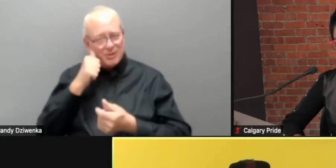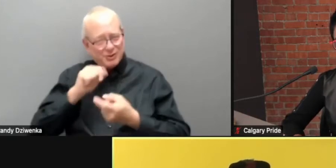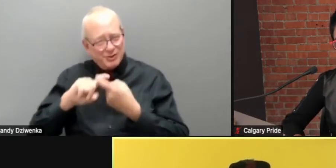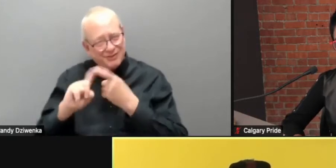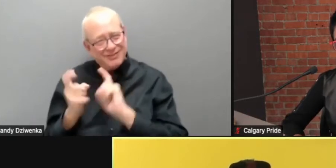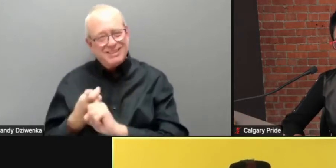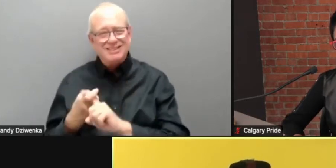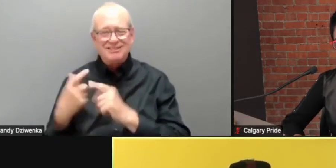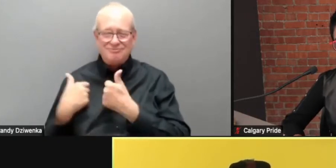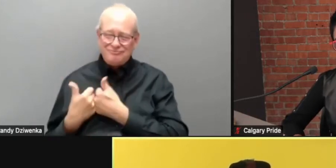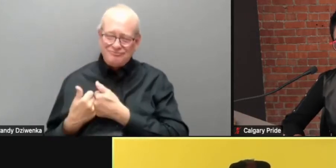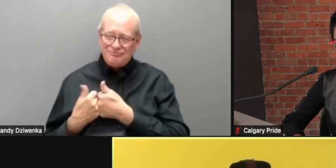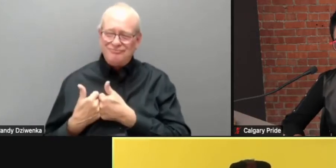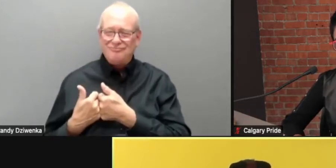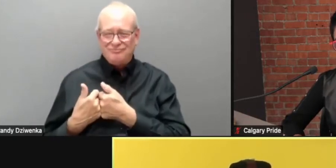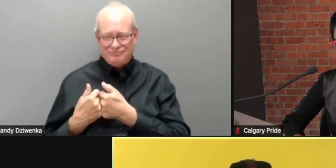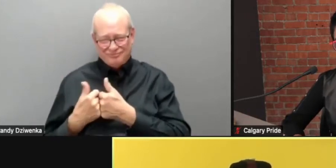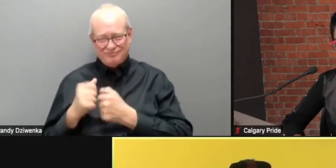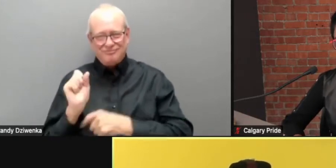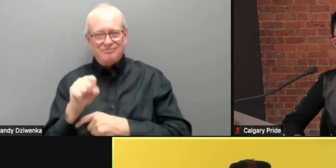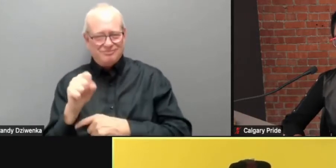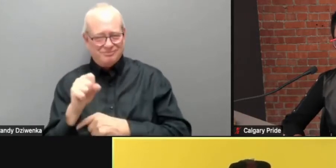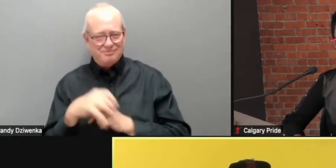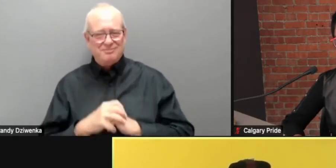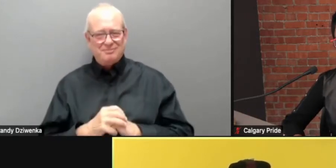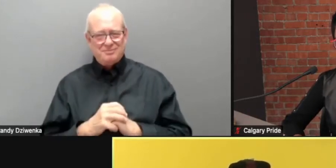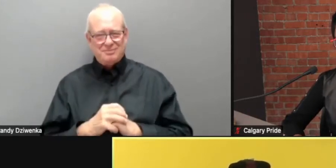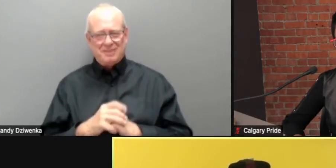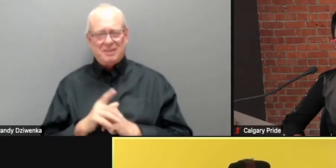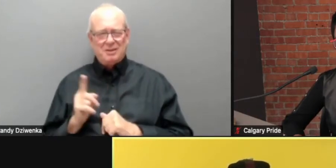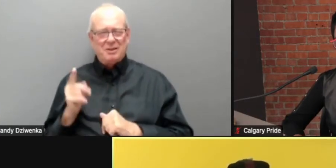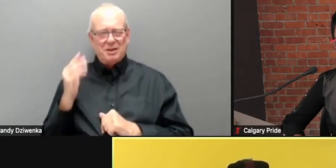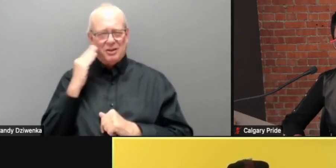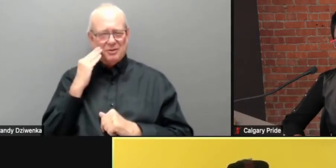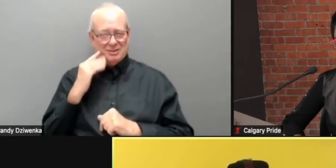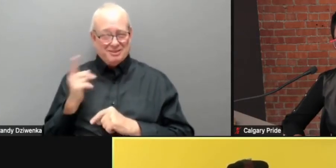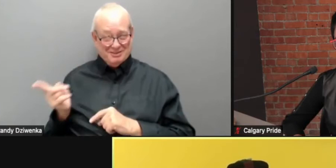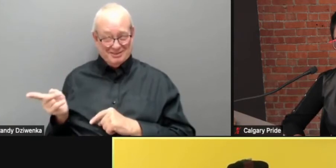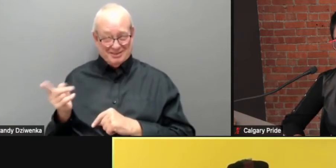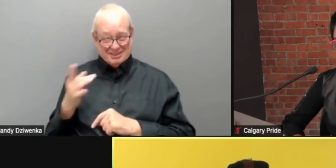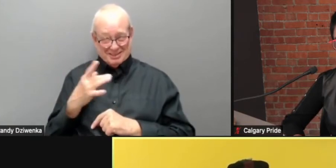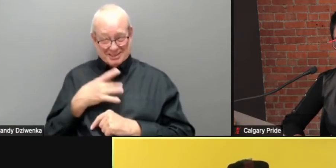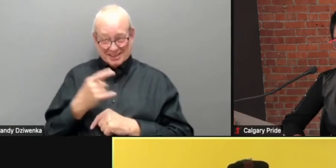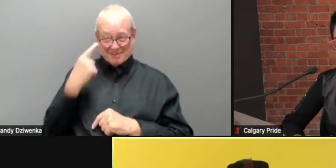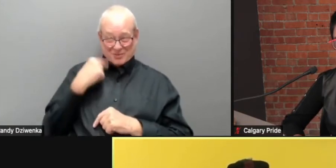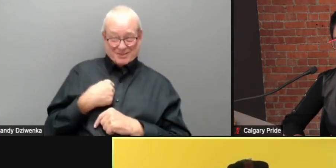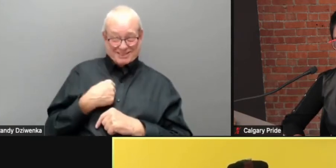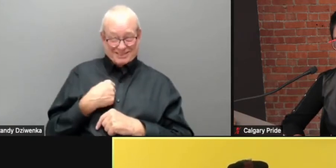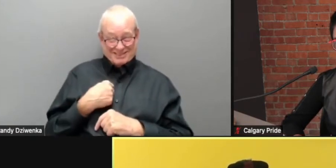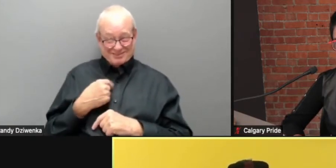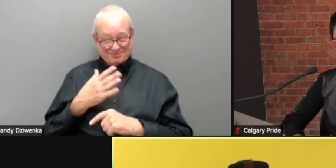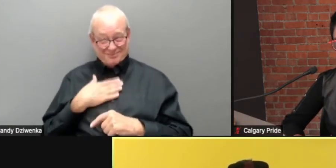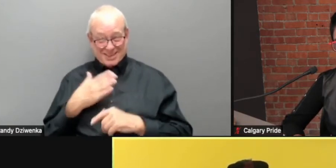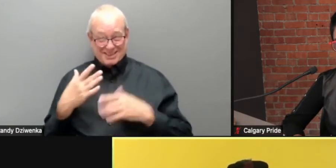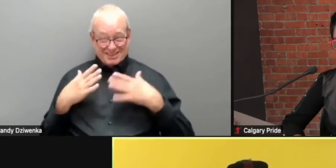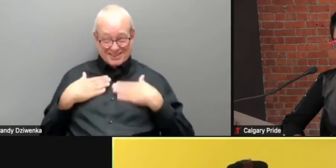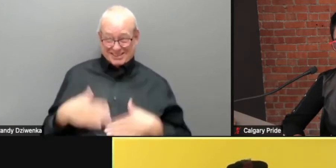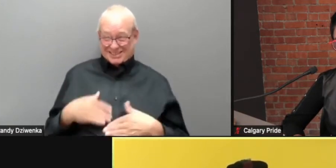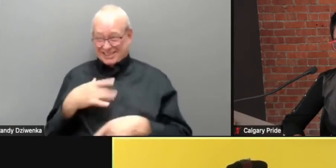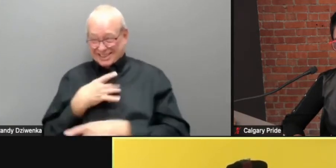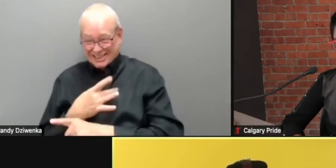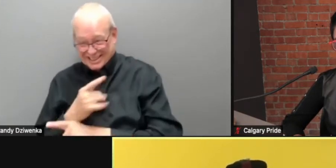know that I wasn't sexually attracted towards them. And then finally, of course, they were forced to accept,